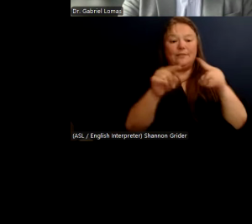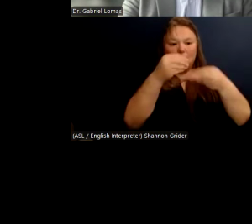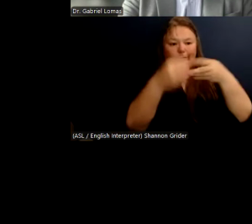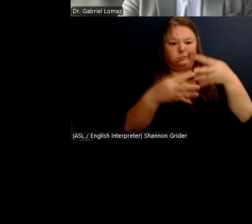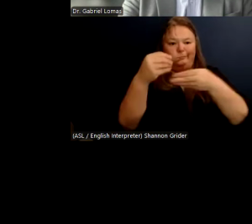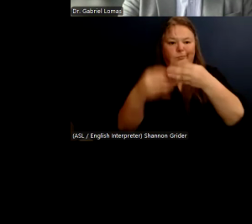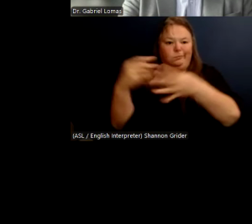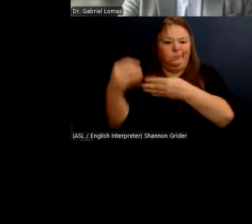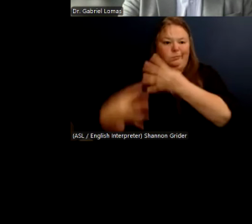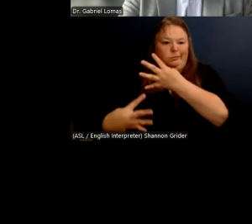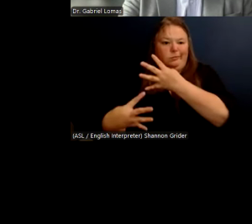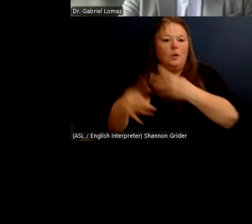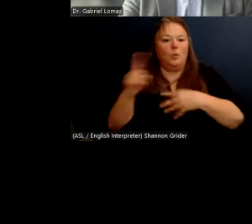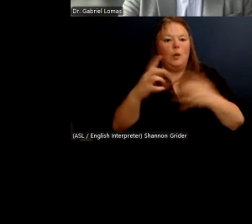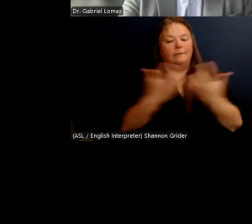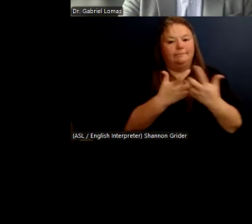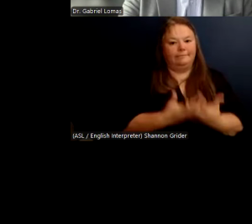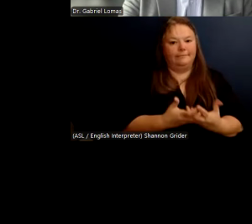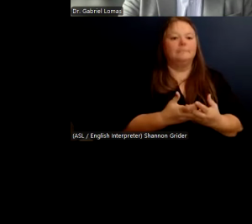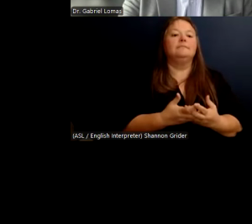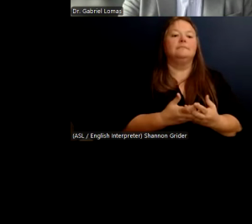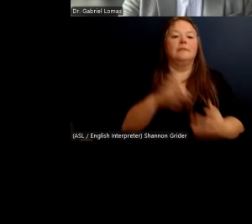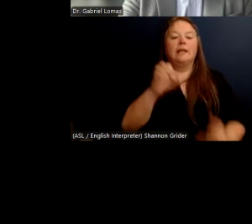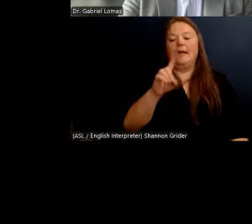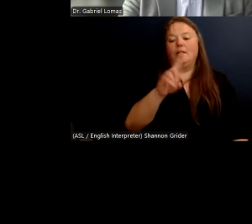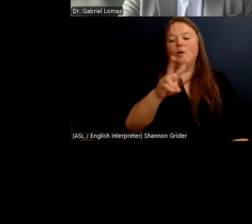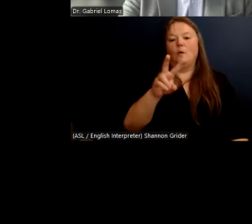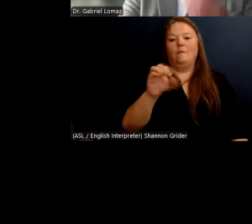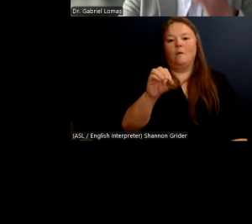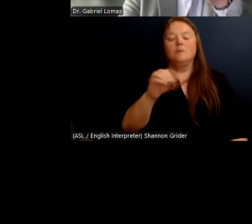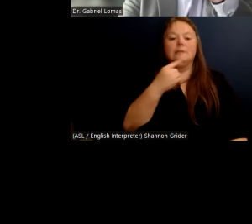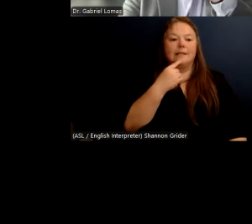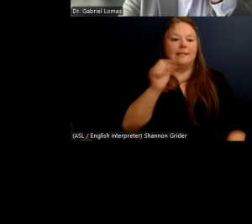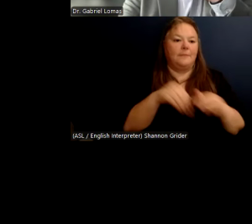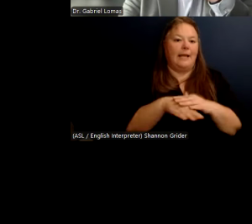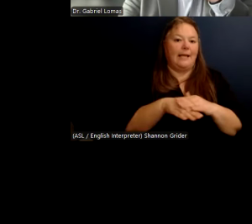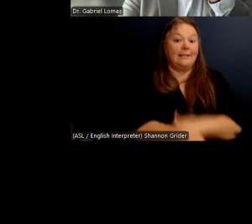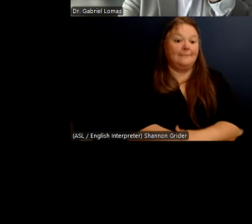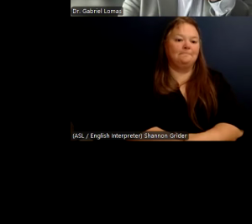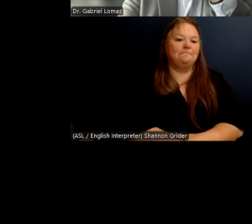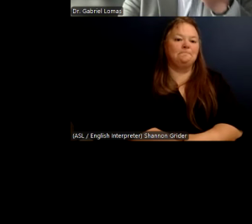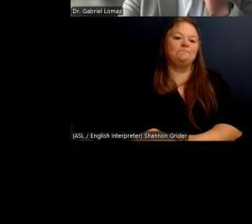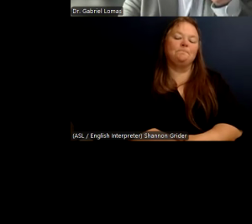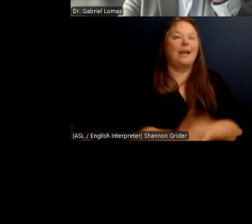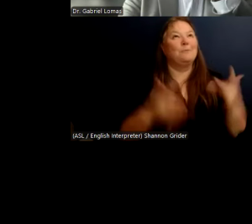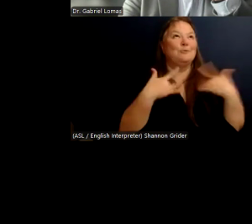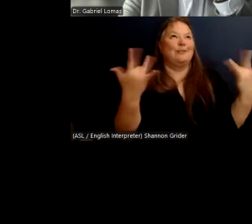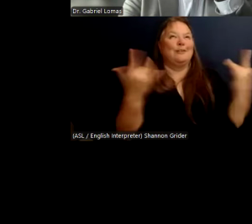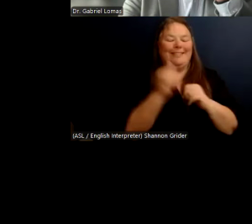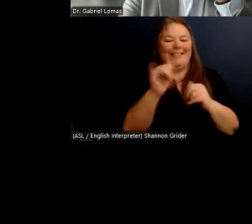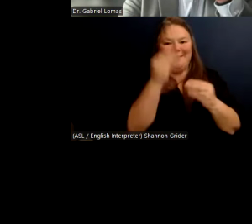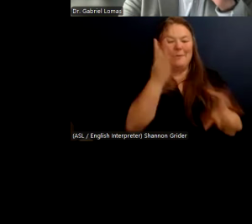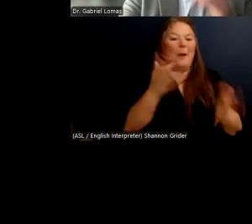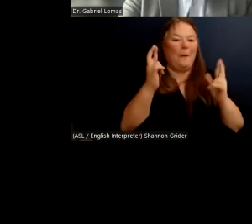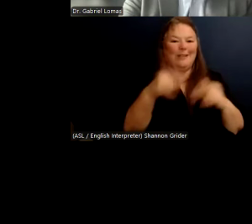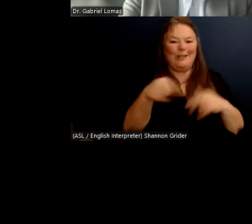which matches where, Edivo indicates that they have gone into. Next slide. I was thrilled, though. Hopefully you are too,